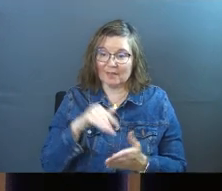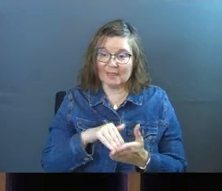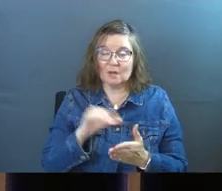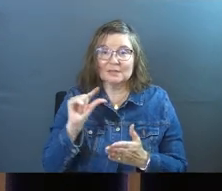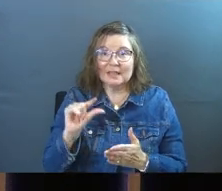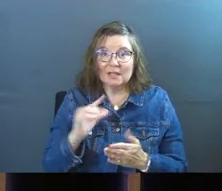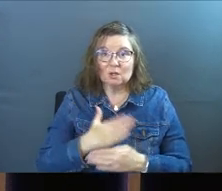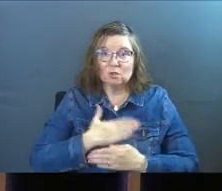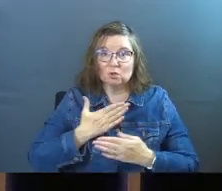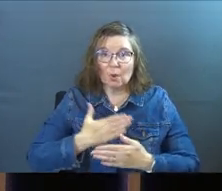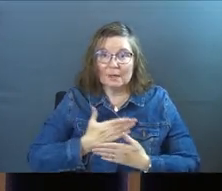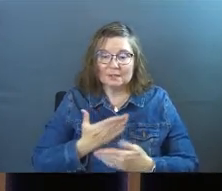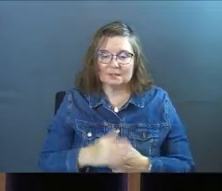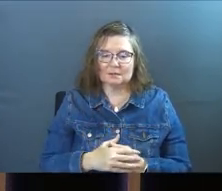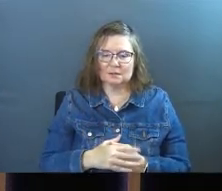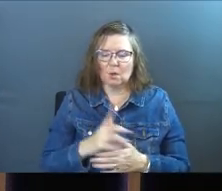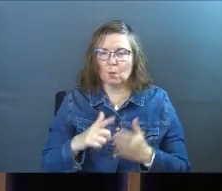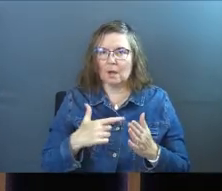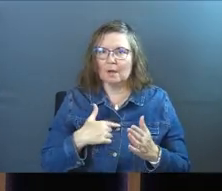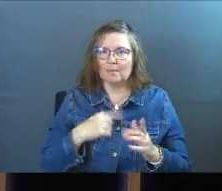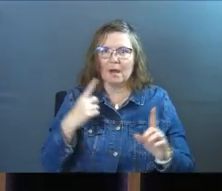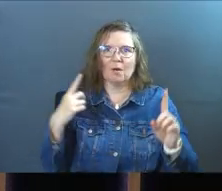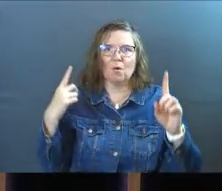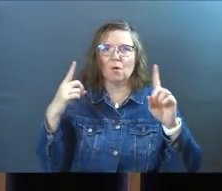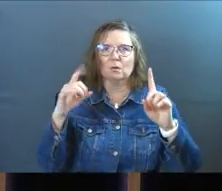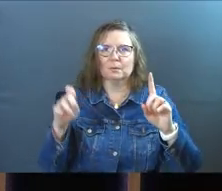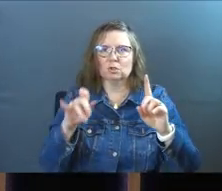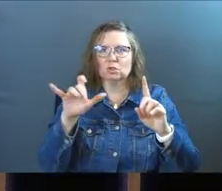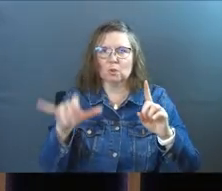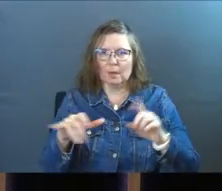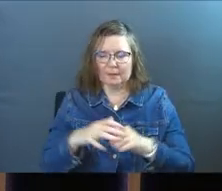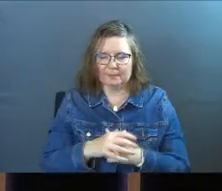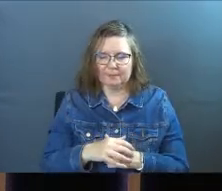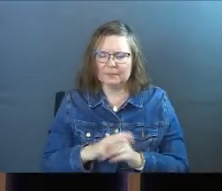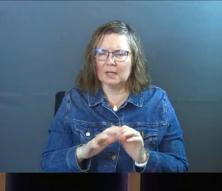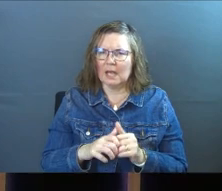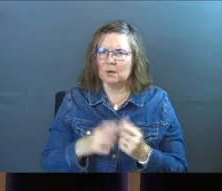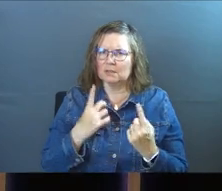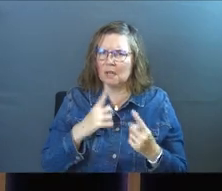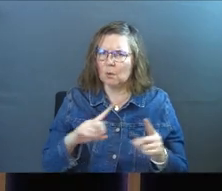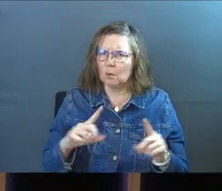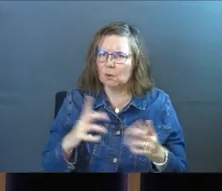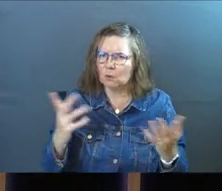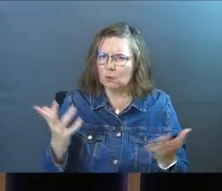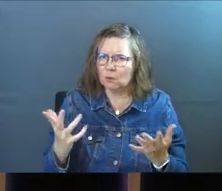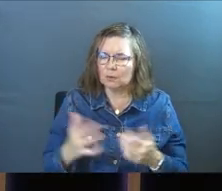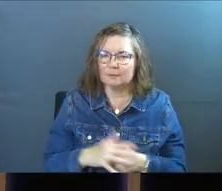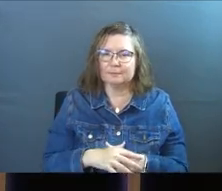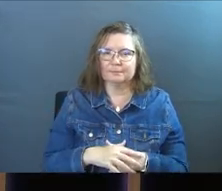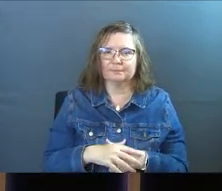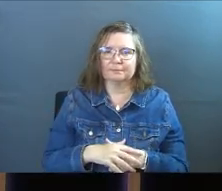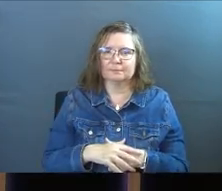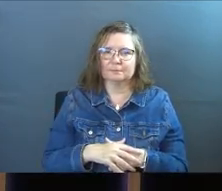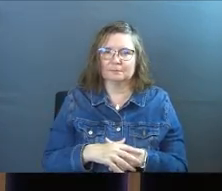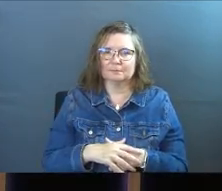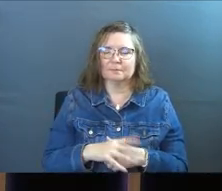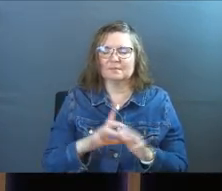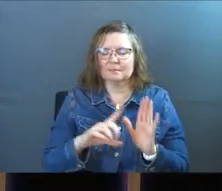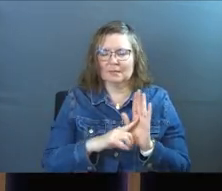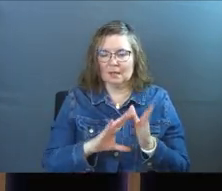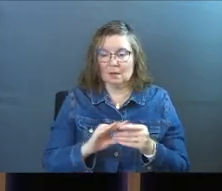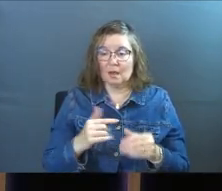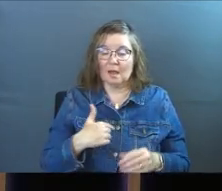1,000 little joys. But what's my ultimate joy? And how does that work? I'll give you an illustration.